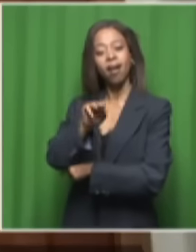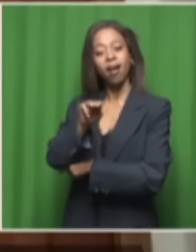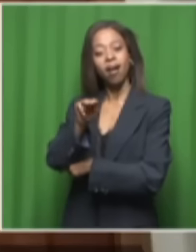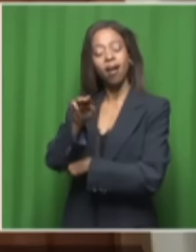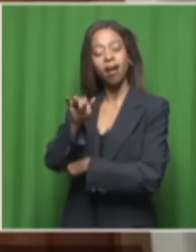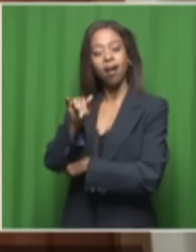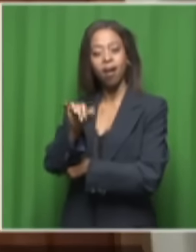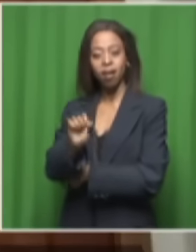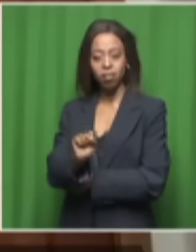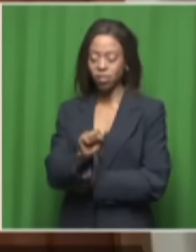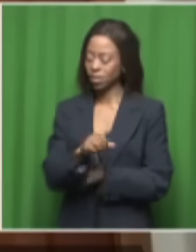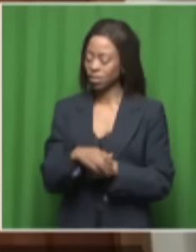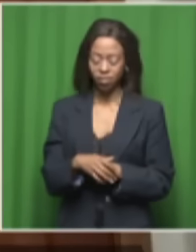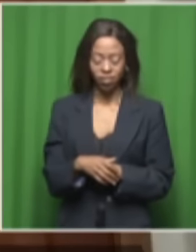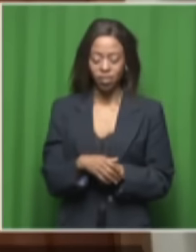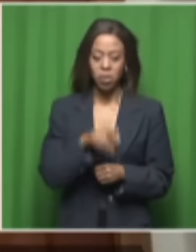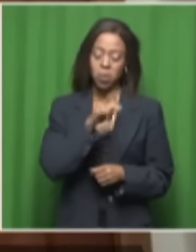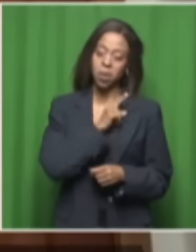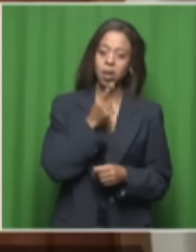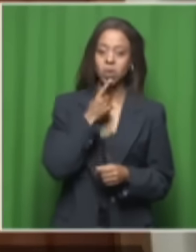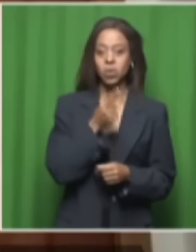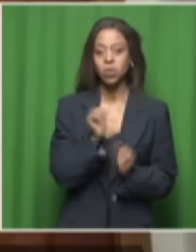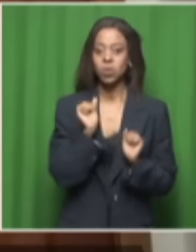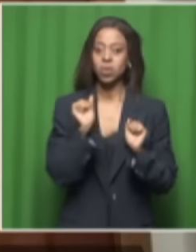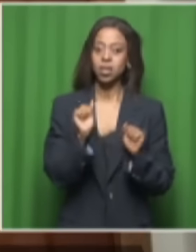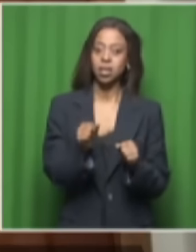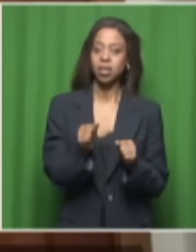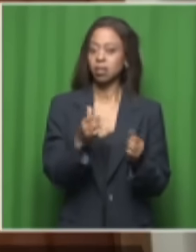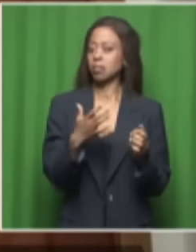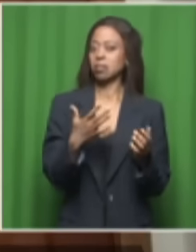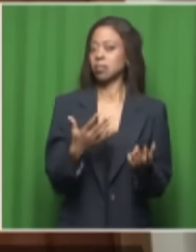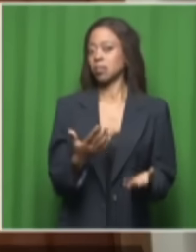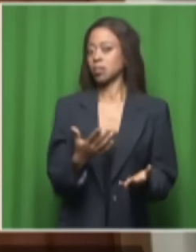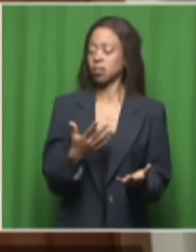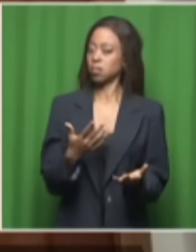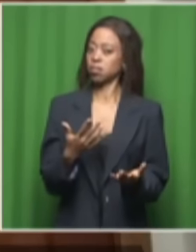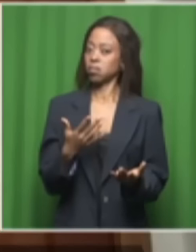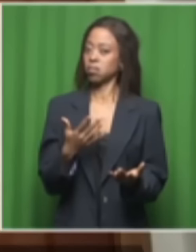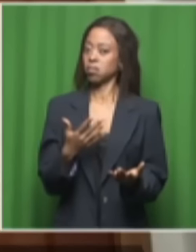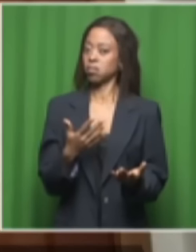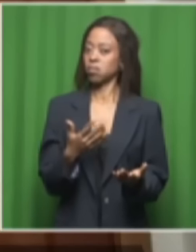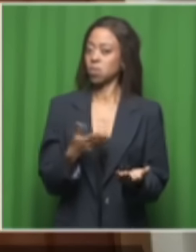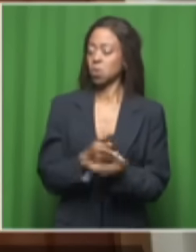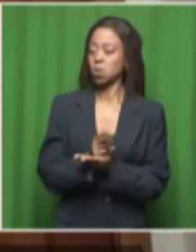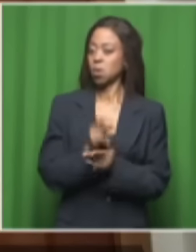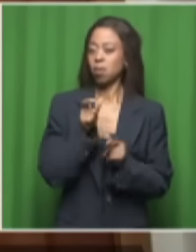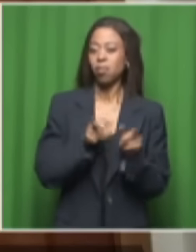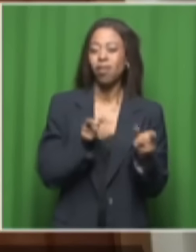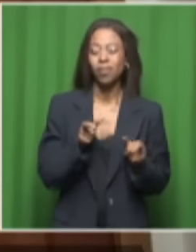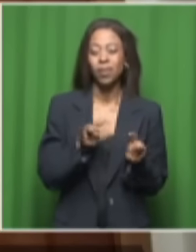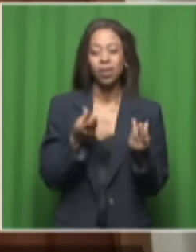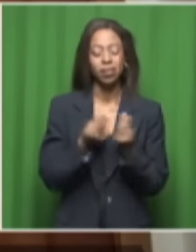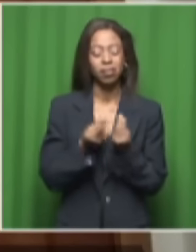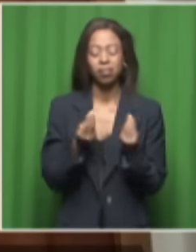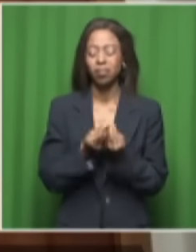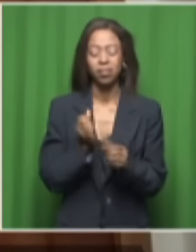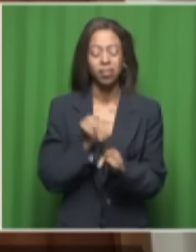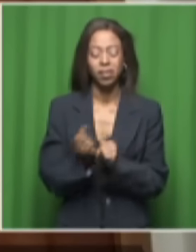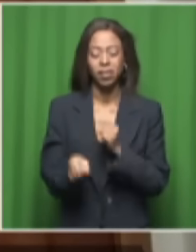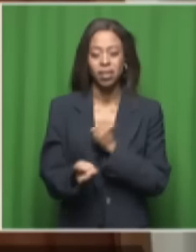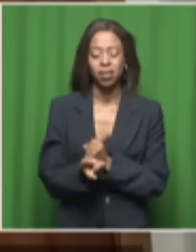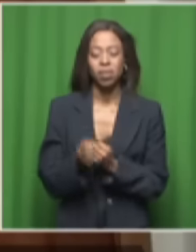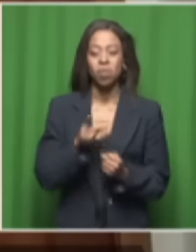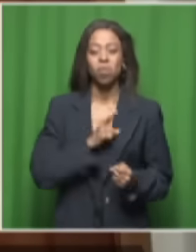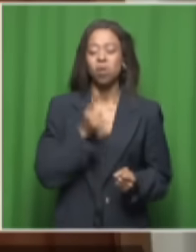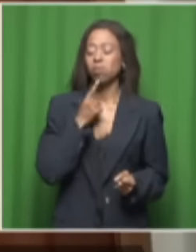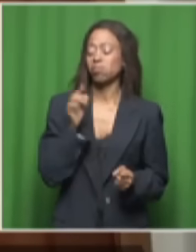in order to be legitimate in its case against Israel is something that you would not ask of any other country. So why are